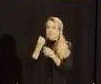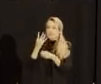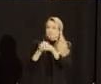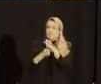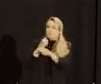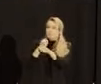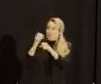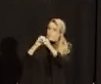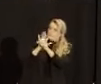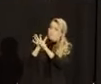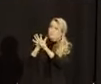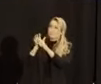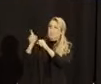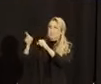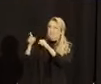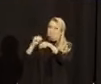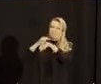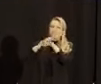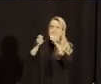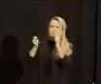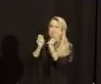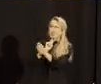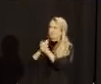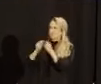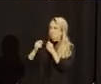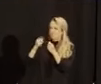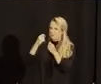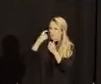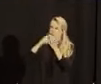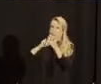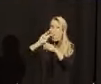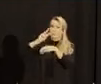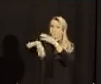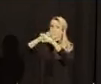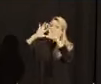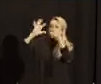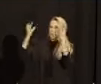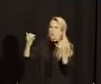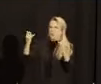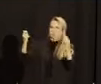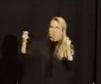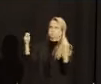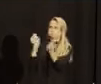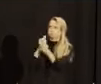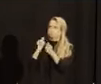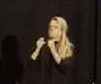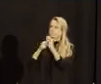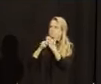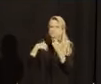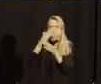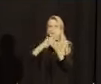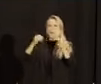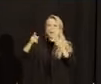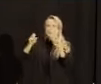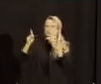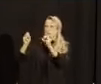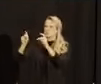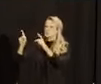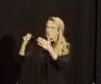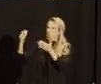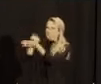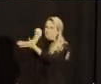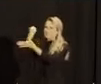for opportunities to try out work, to get experiences in earning a